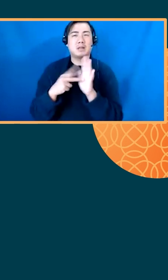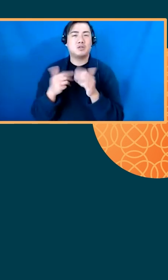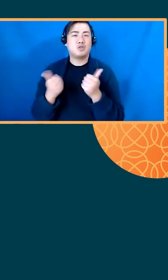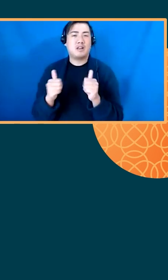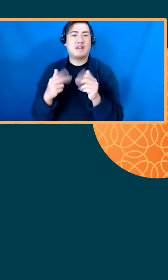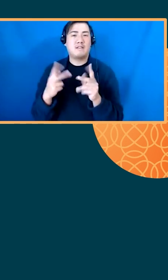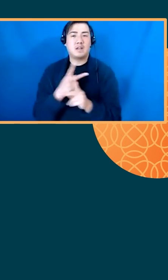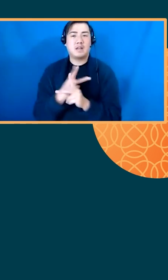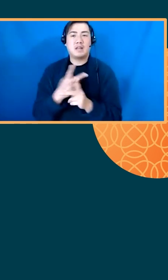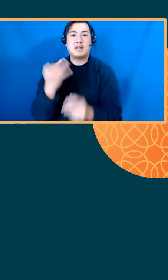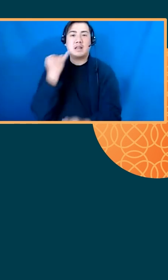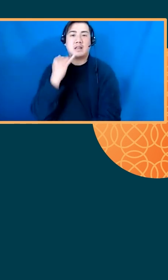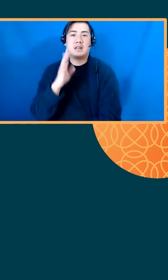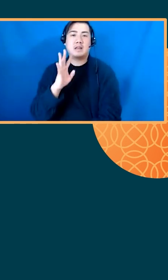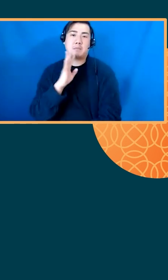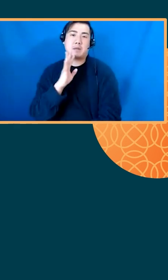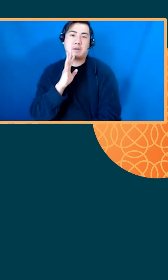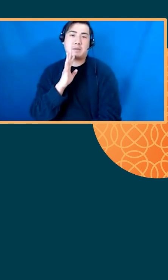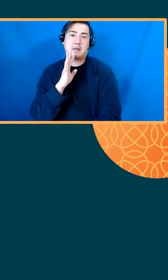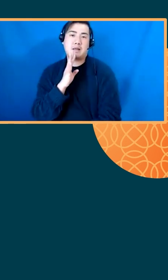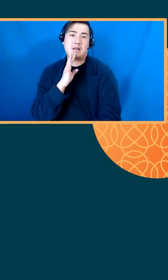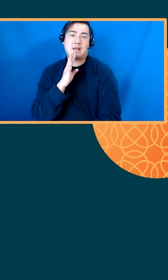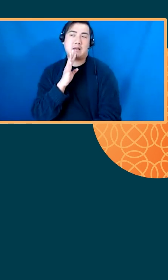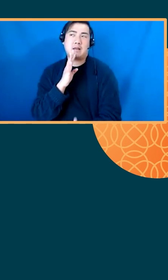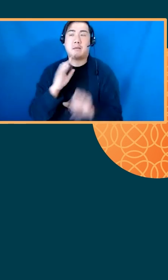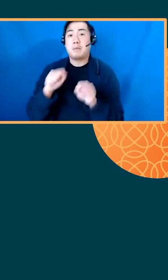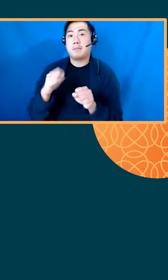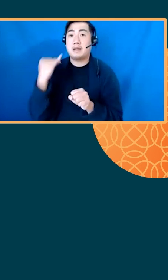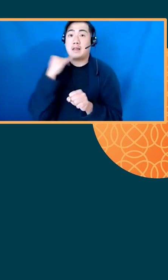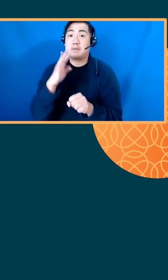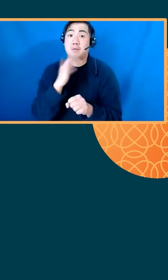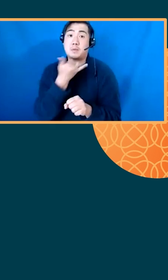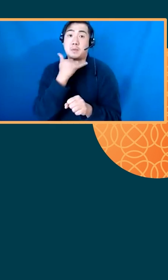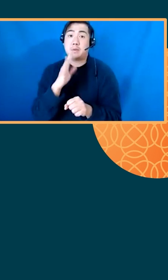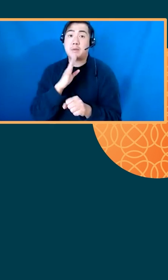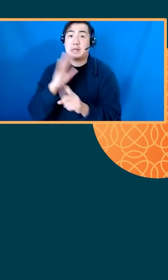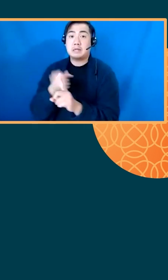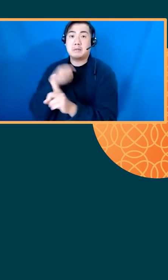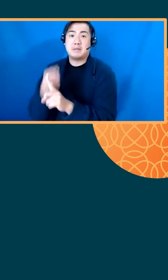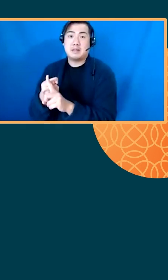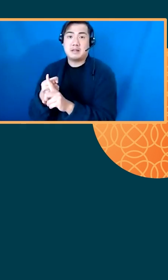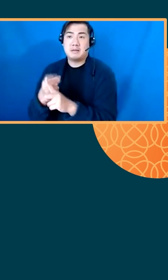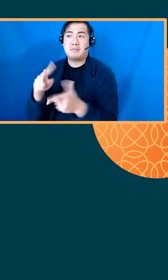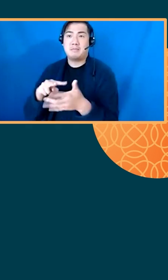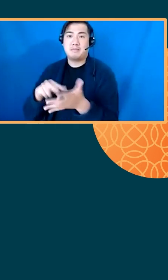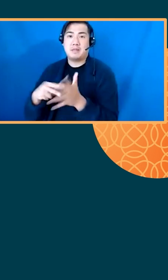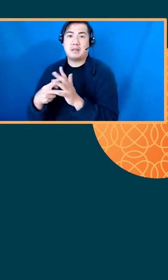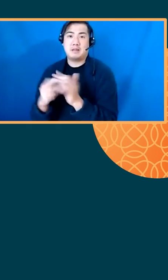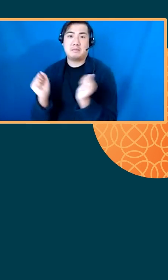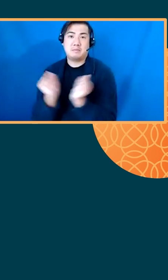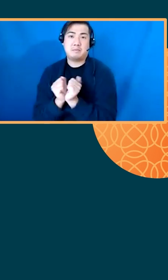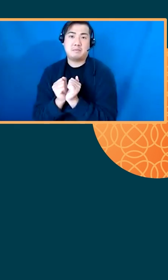and it's me being hauled off to jail, or God forbid, the person on the other